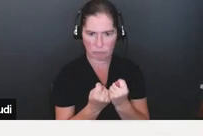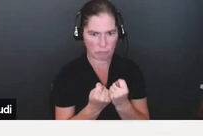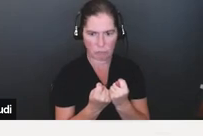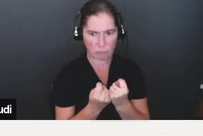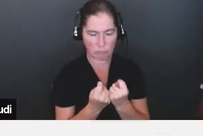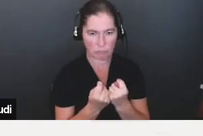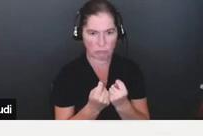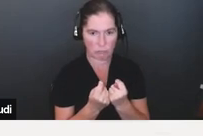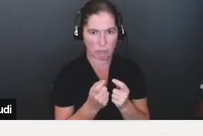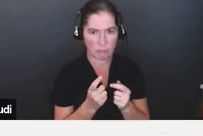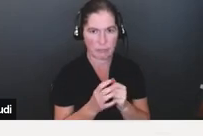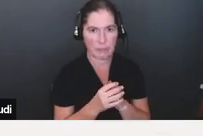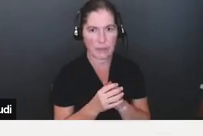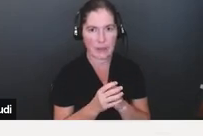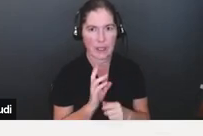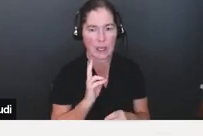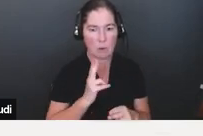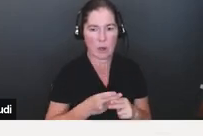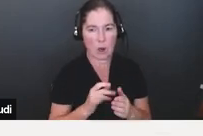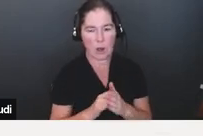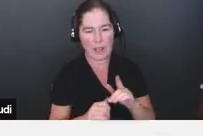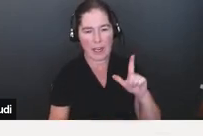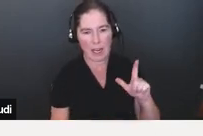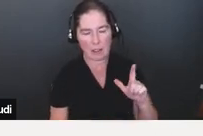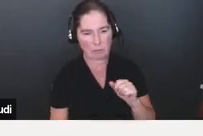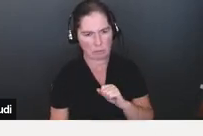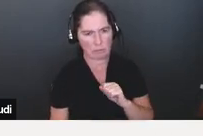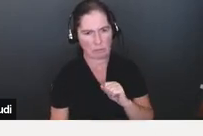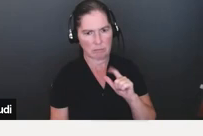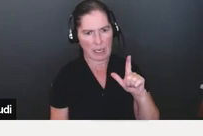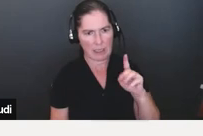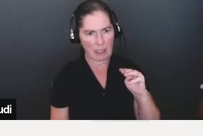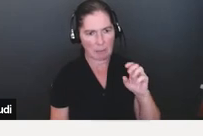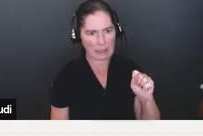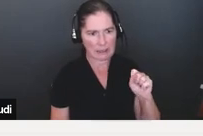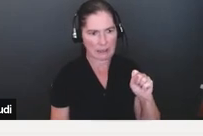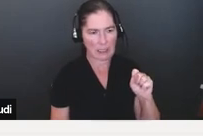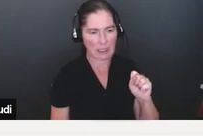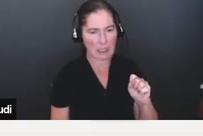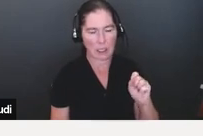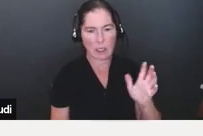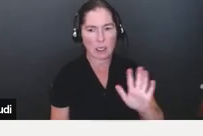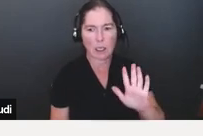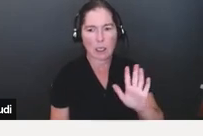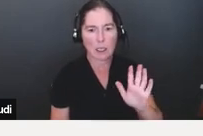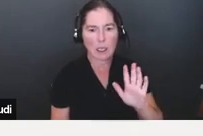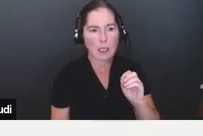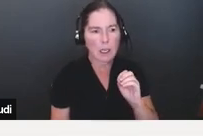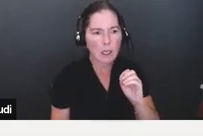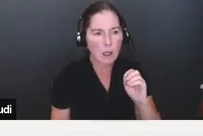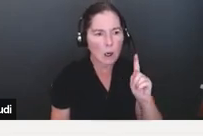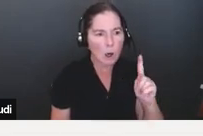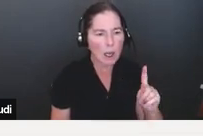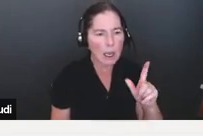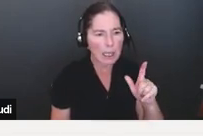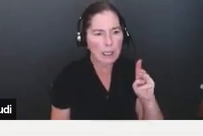And we call this LMS. So I'm going to search my teams. LMS 101 Learning